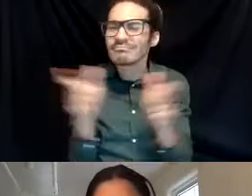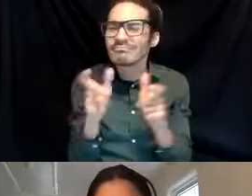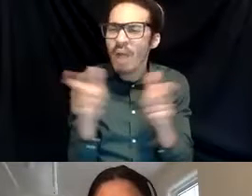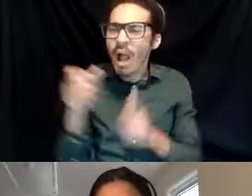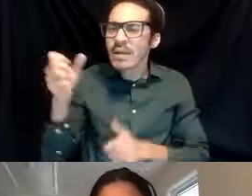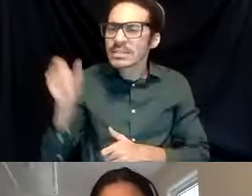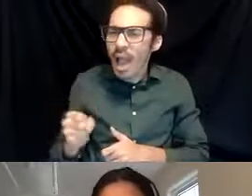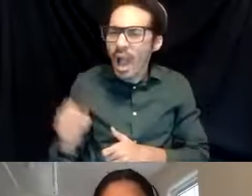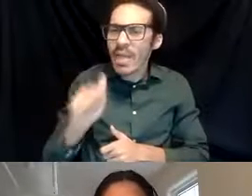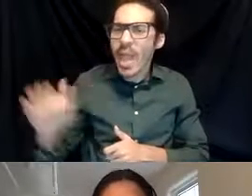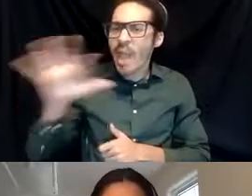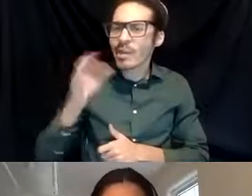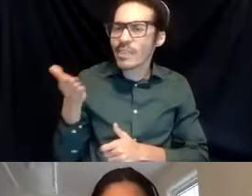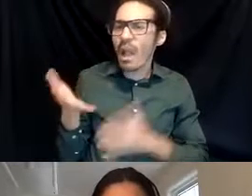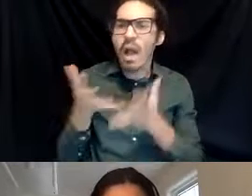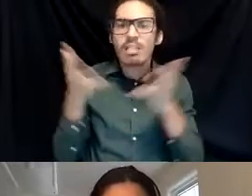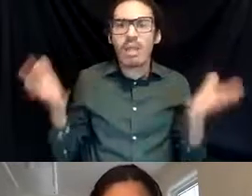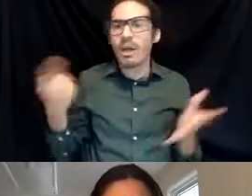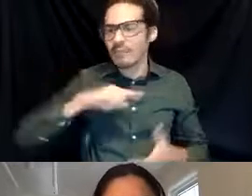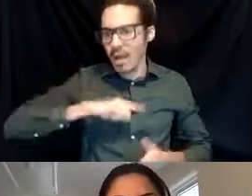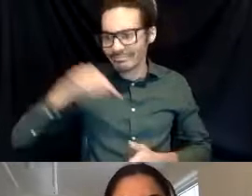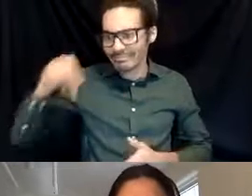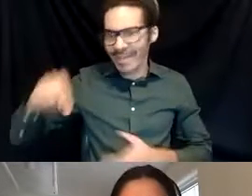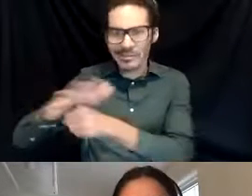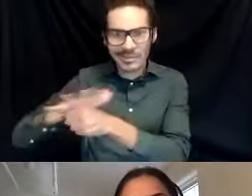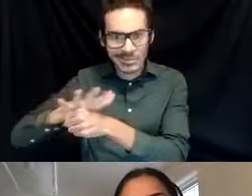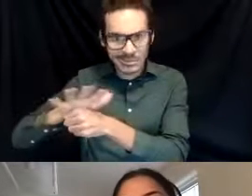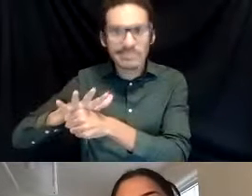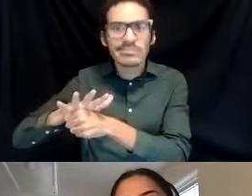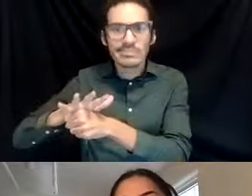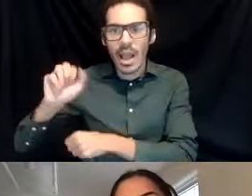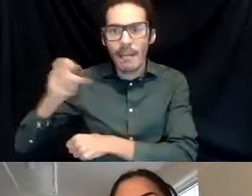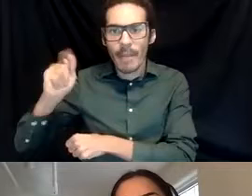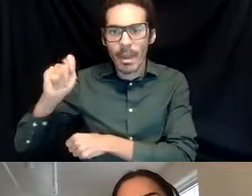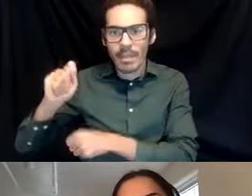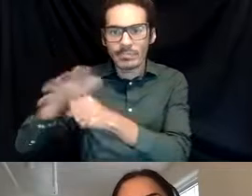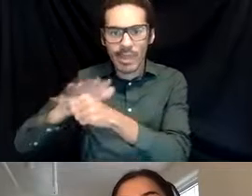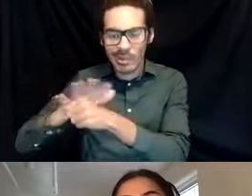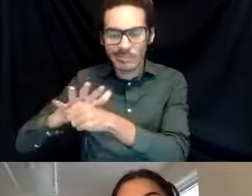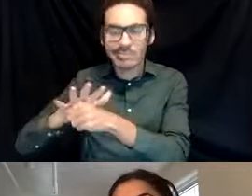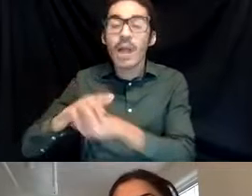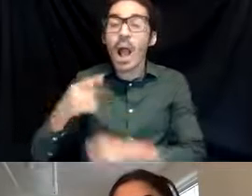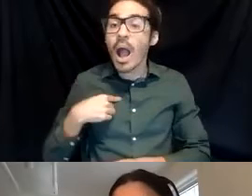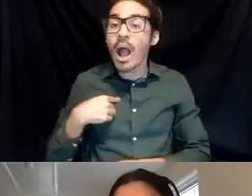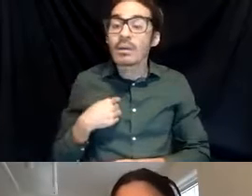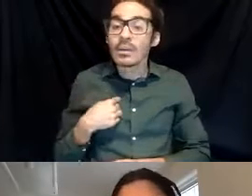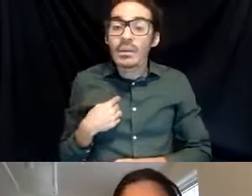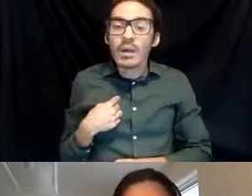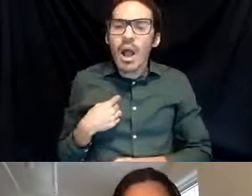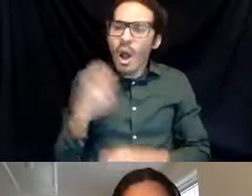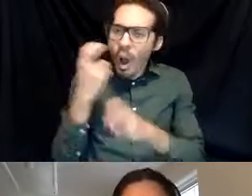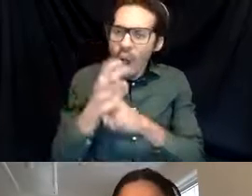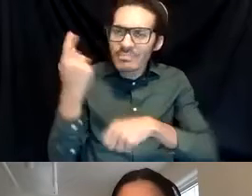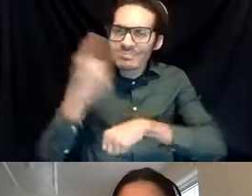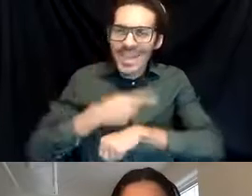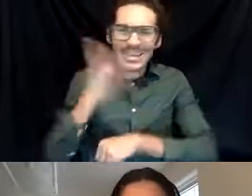Asia there because there are so many of us in that particular apartment complex. And I was actually having a really difficult day because,